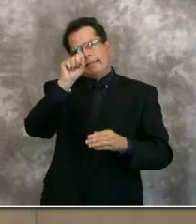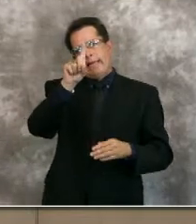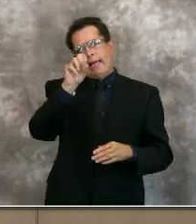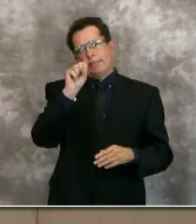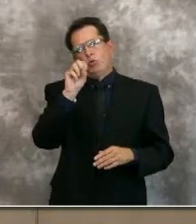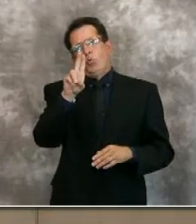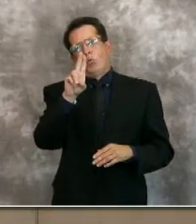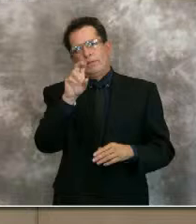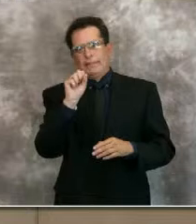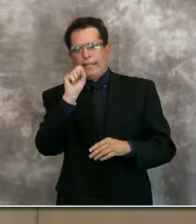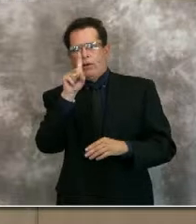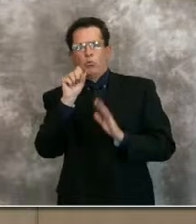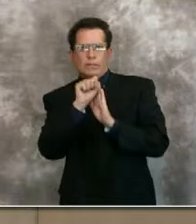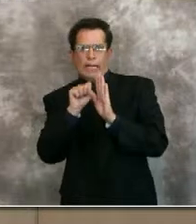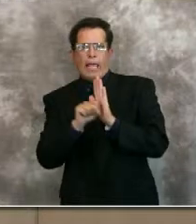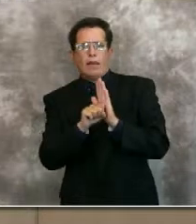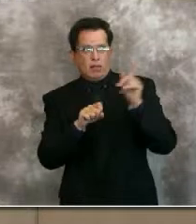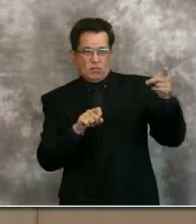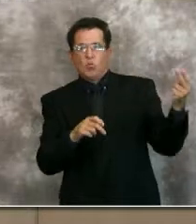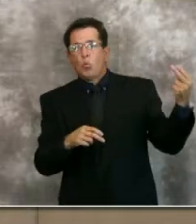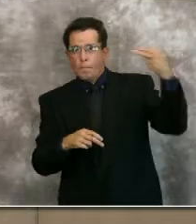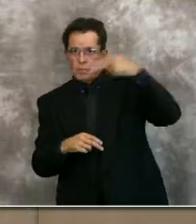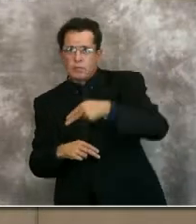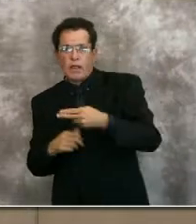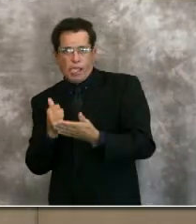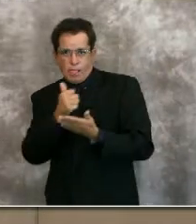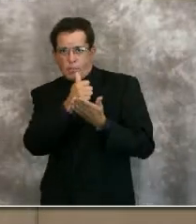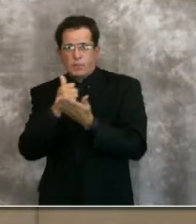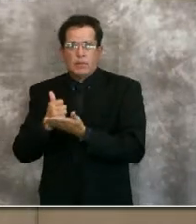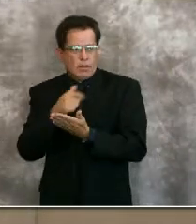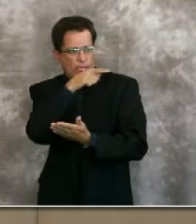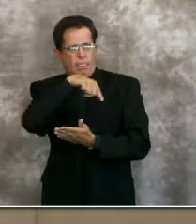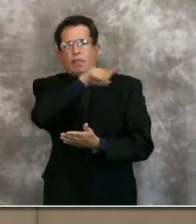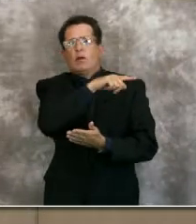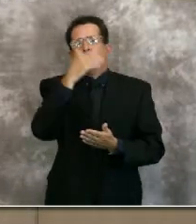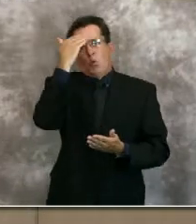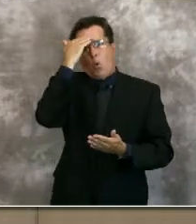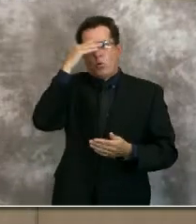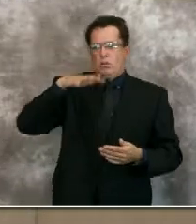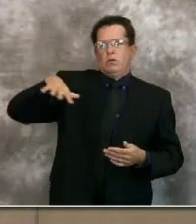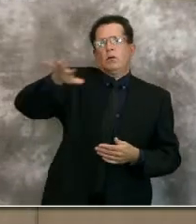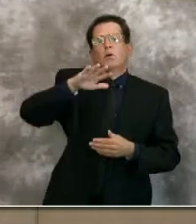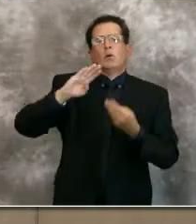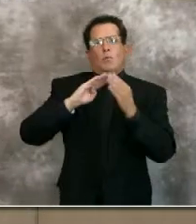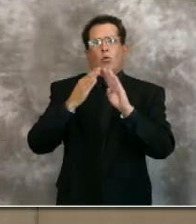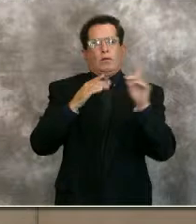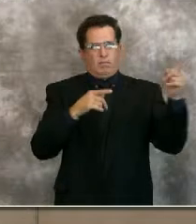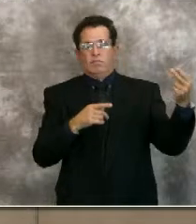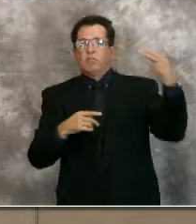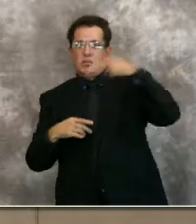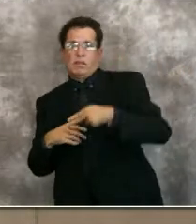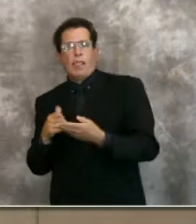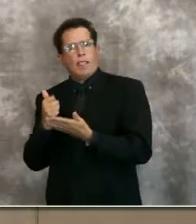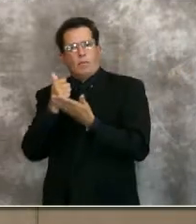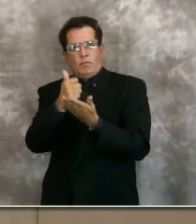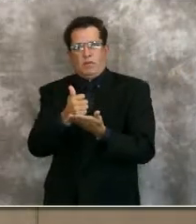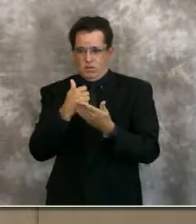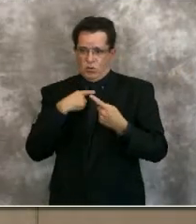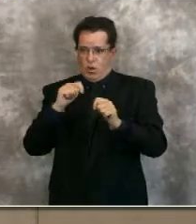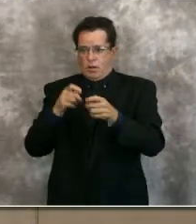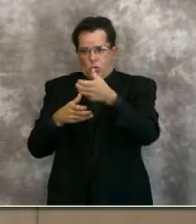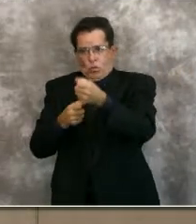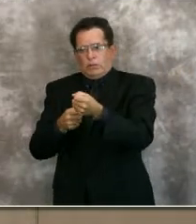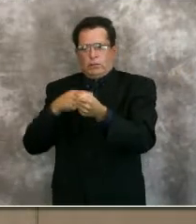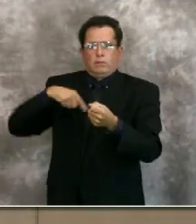that's onboarding these folks. They're from the community, they know the community, and so they're following up. Again, trying to make that trust relationship, as